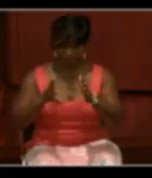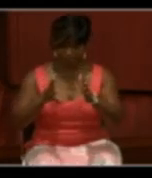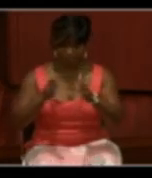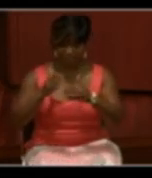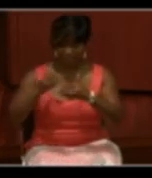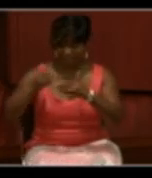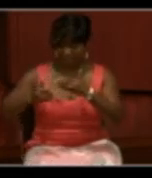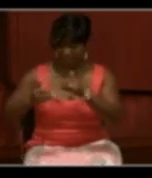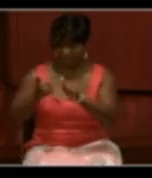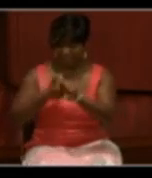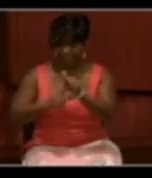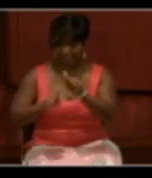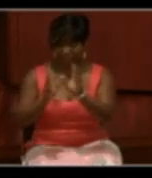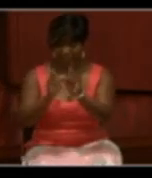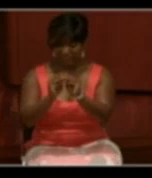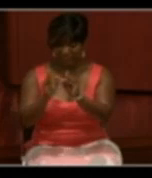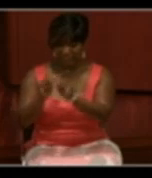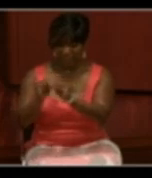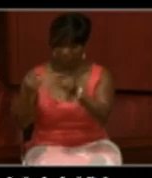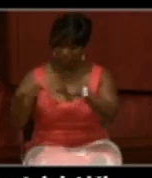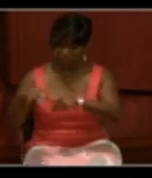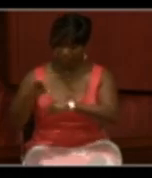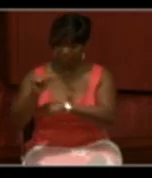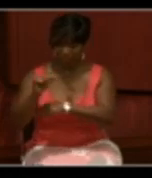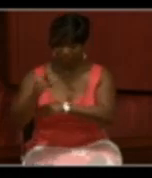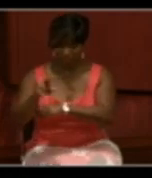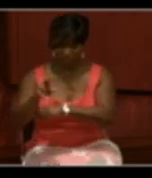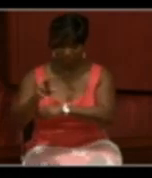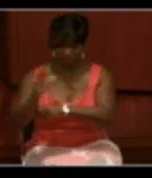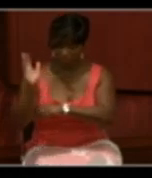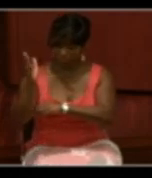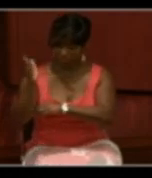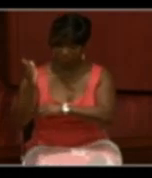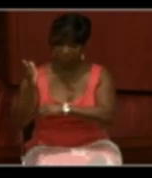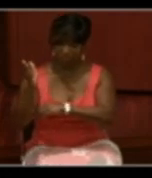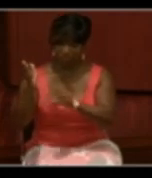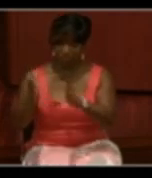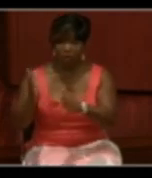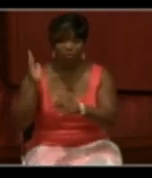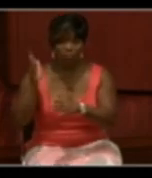the end of each session throughout the fair, the speaker will take two questions,